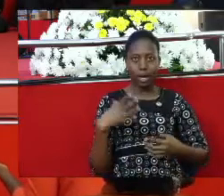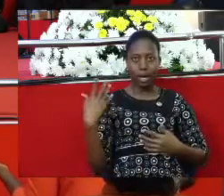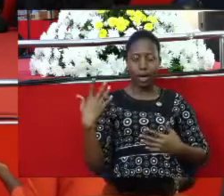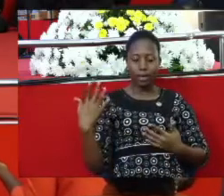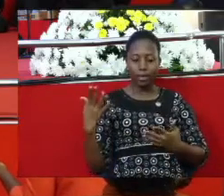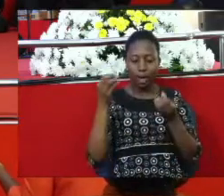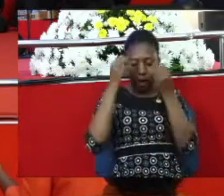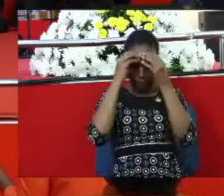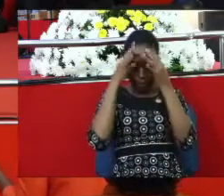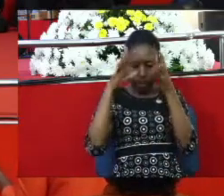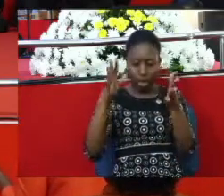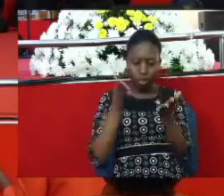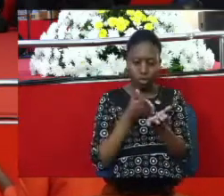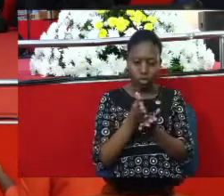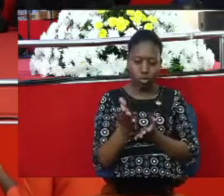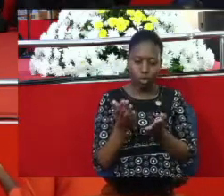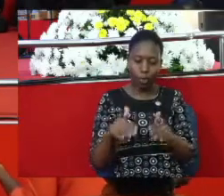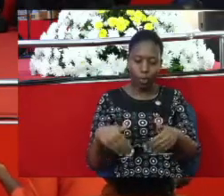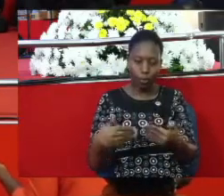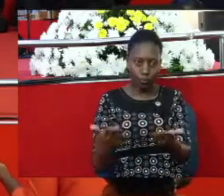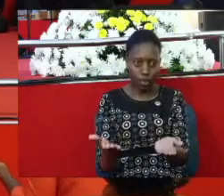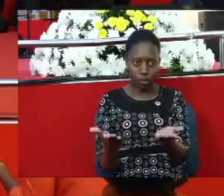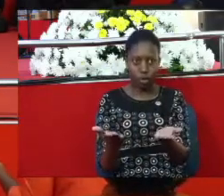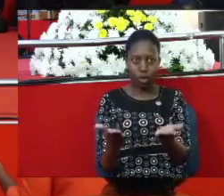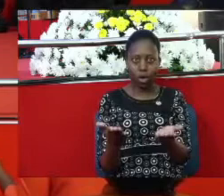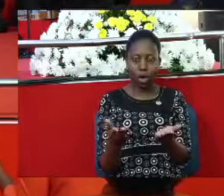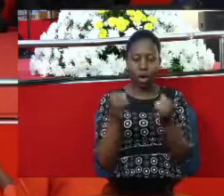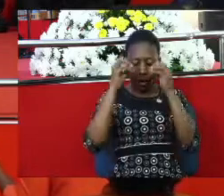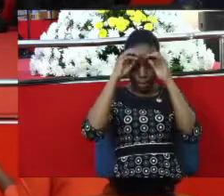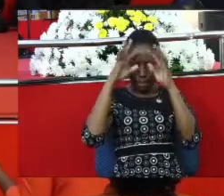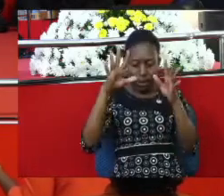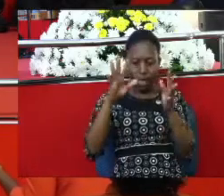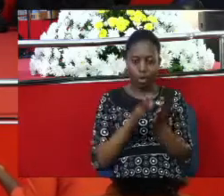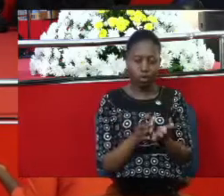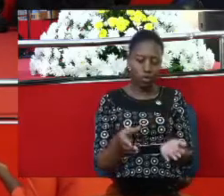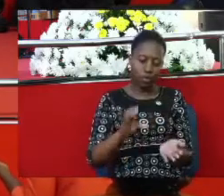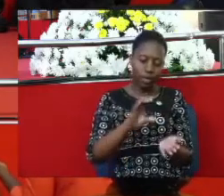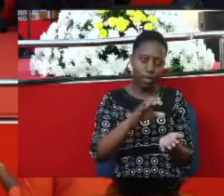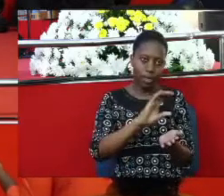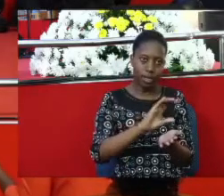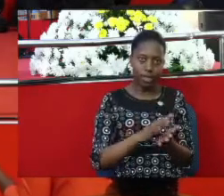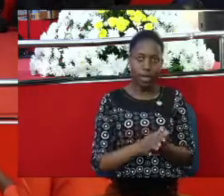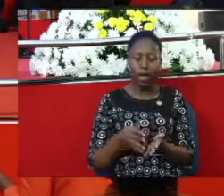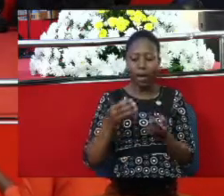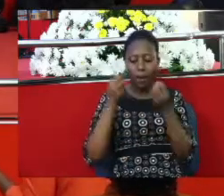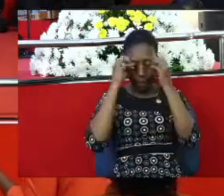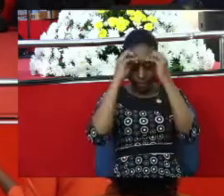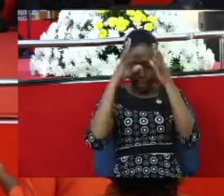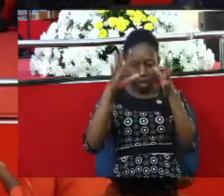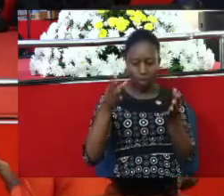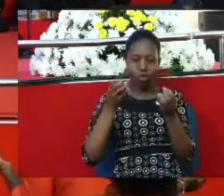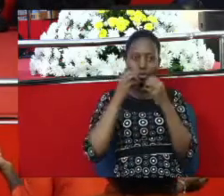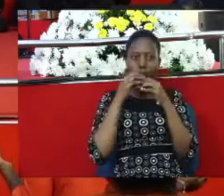of provision, miracles of increase, miracles of blessings, miracles of